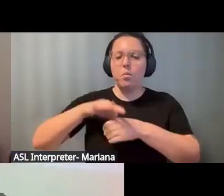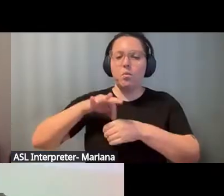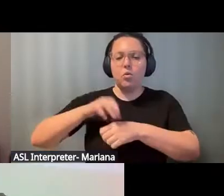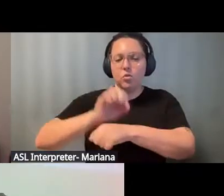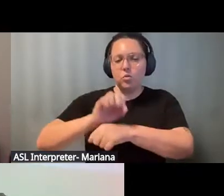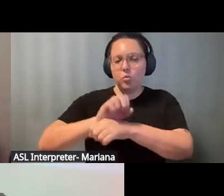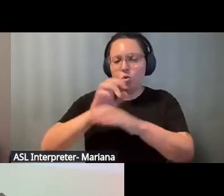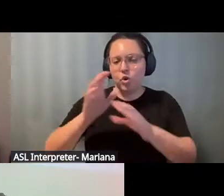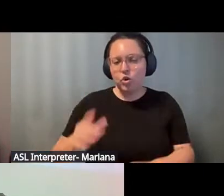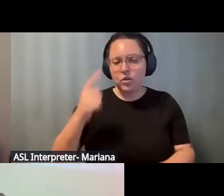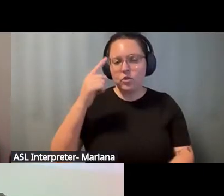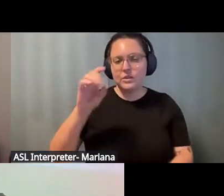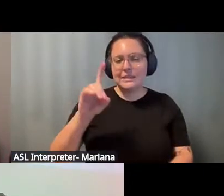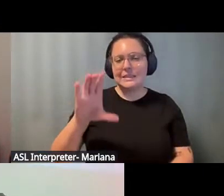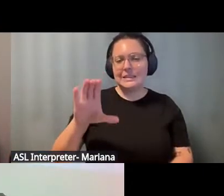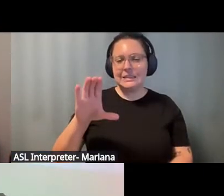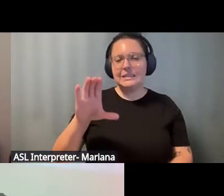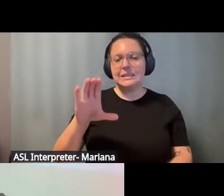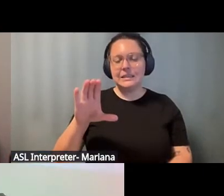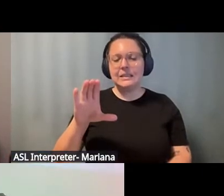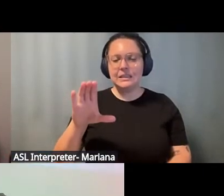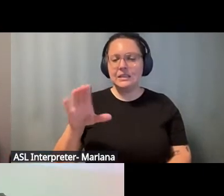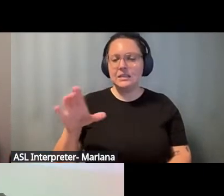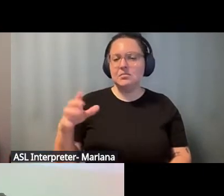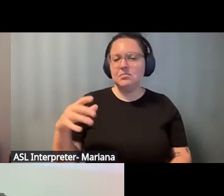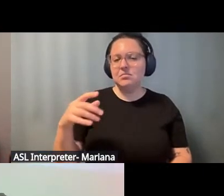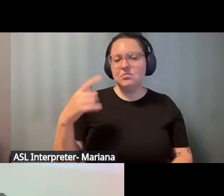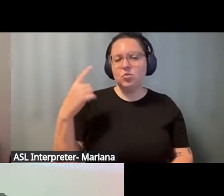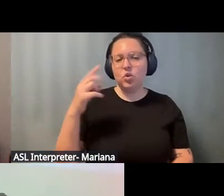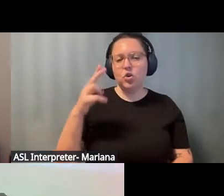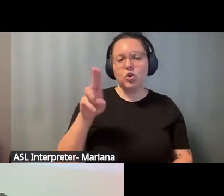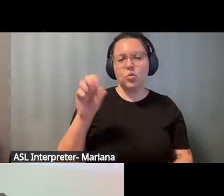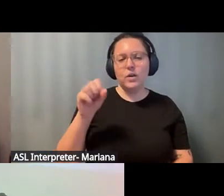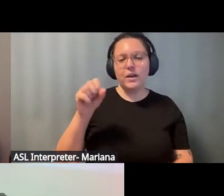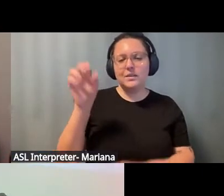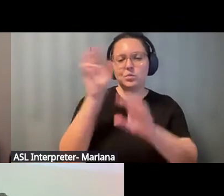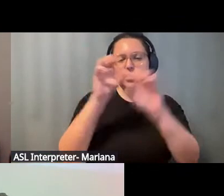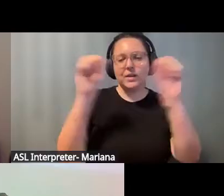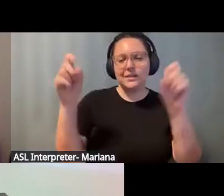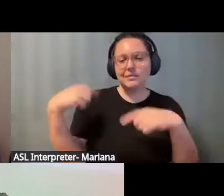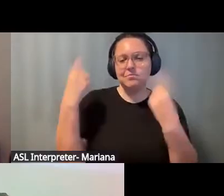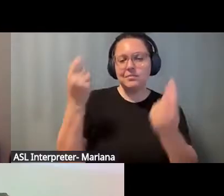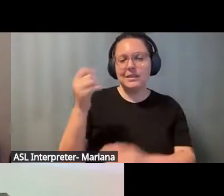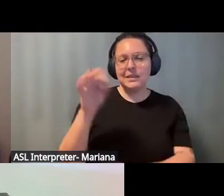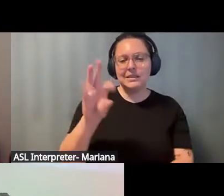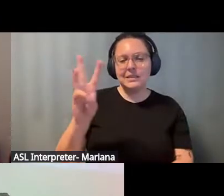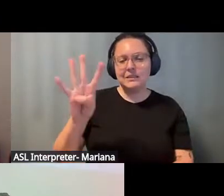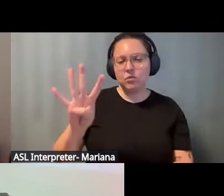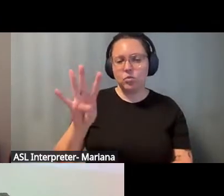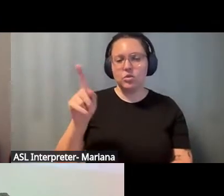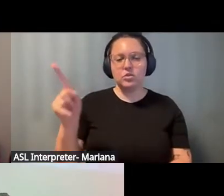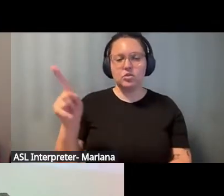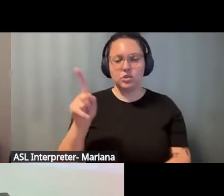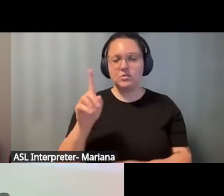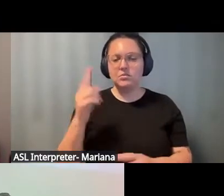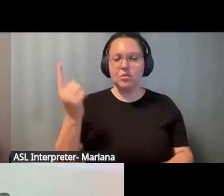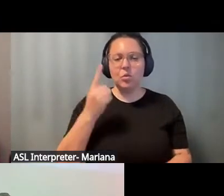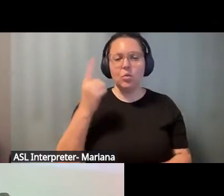in 1964. She continued her public involvement as a member of the Royal Family Block Club off of Queen